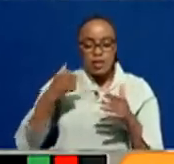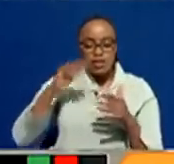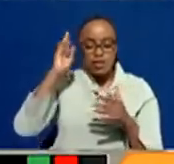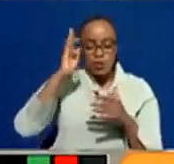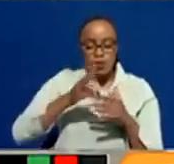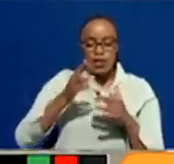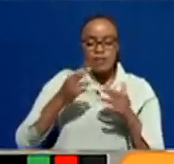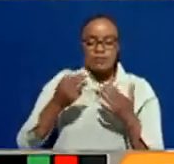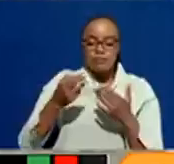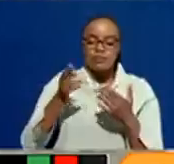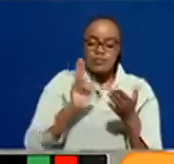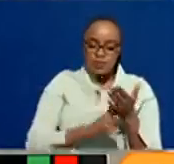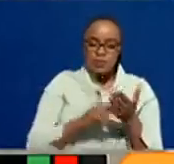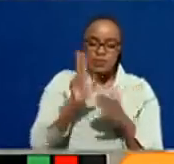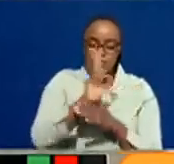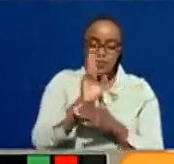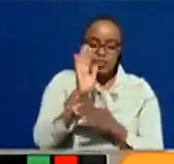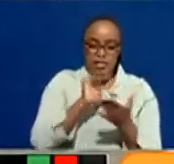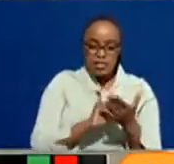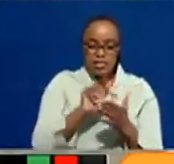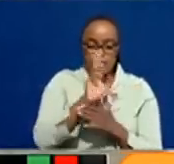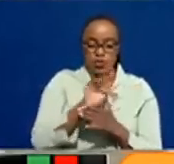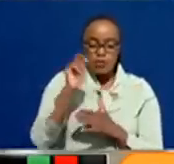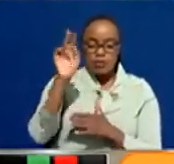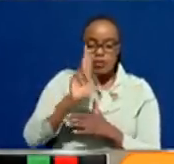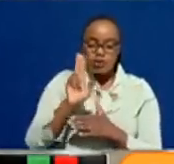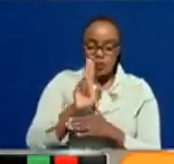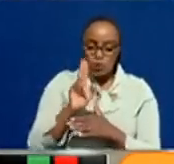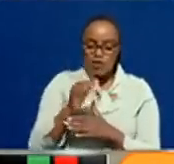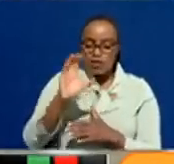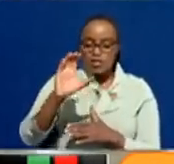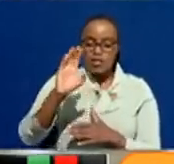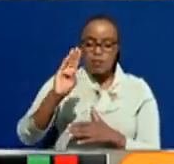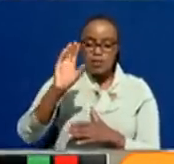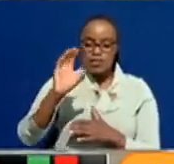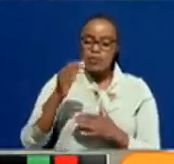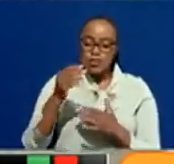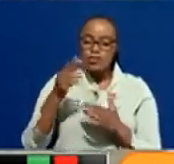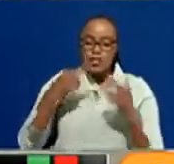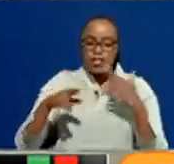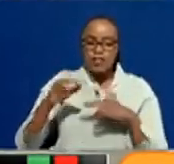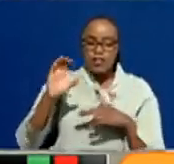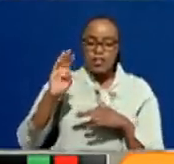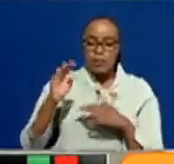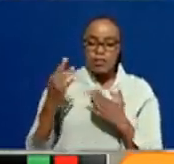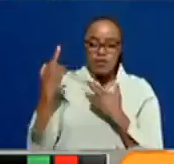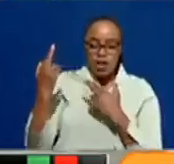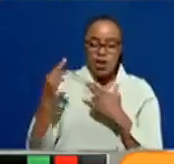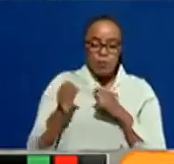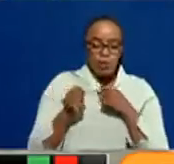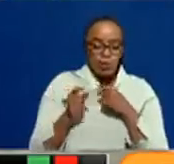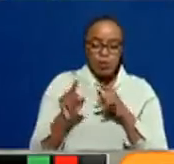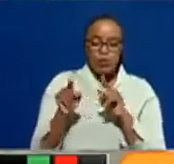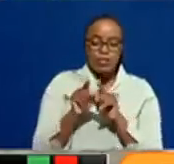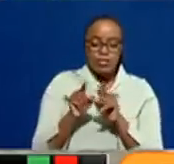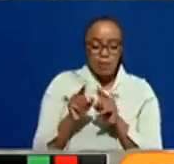have to revisit, to use President Uhuru's words, CBC. Now, I hope we don't throw away the baby